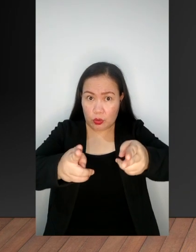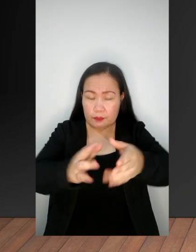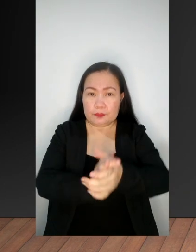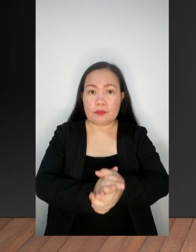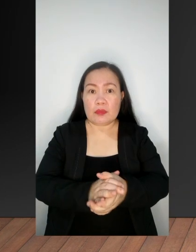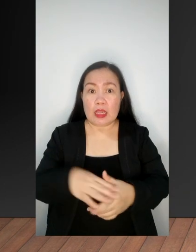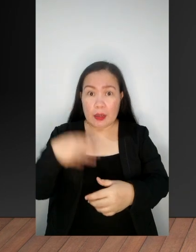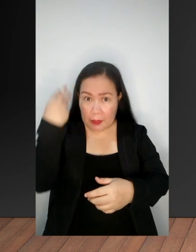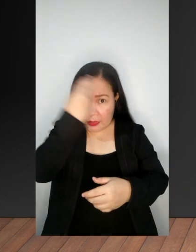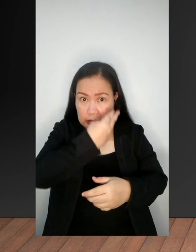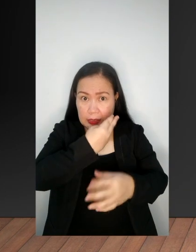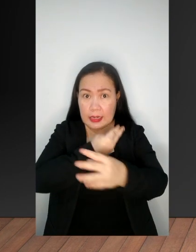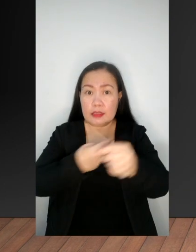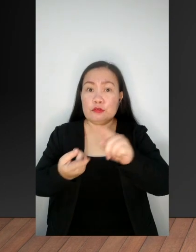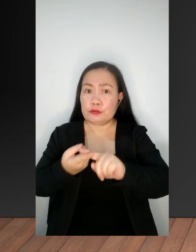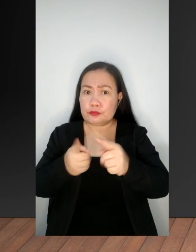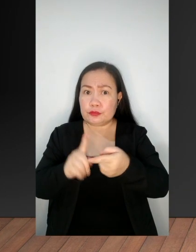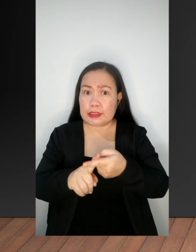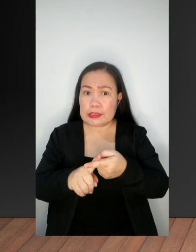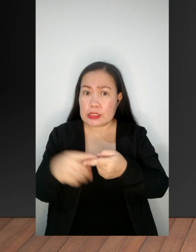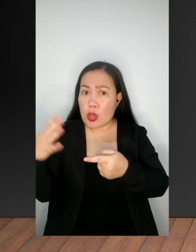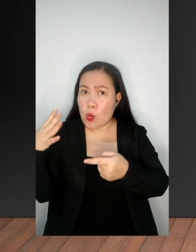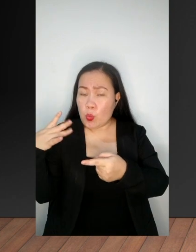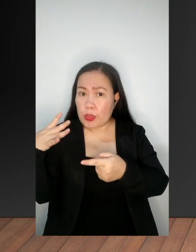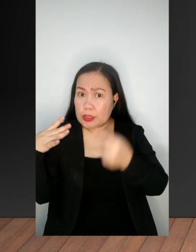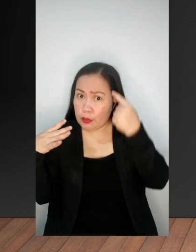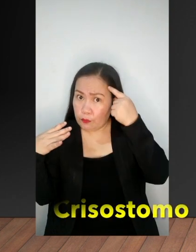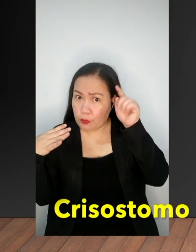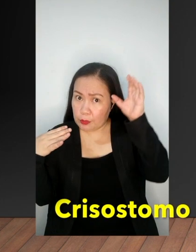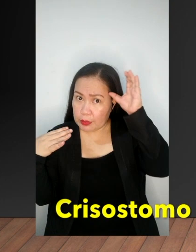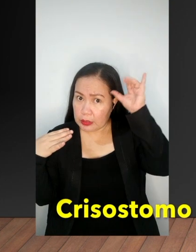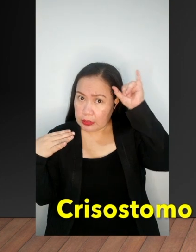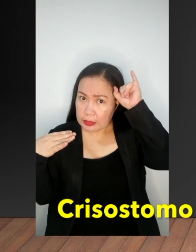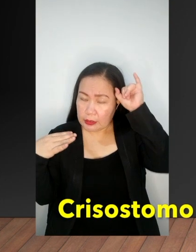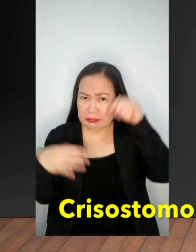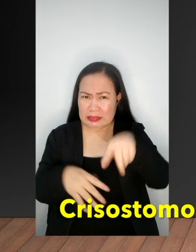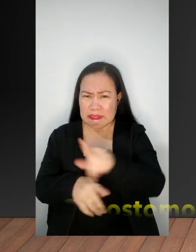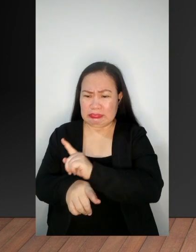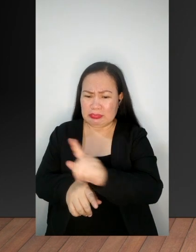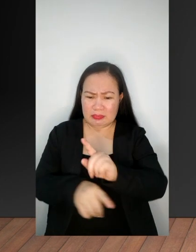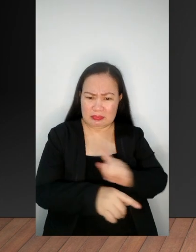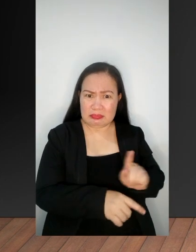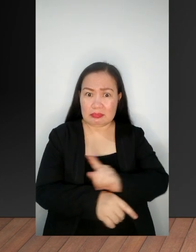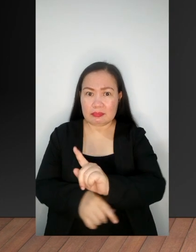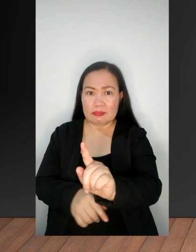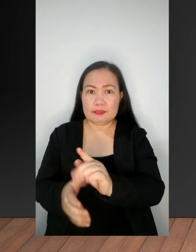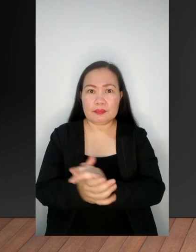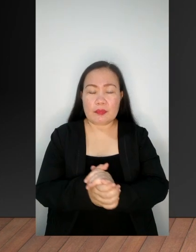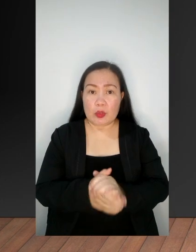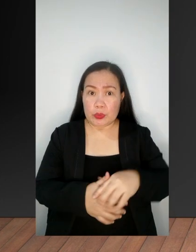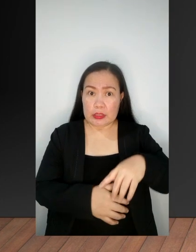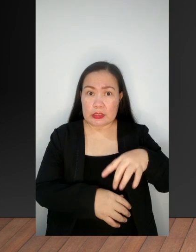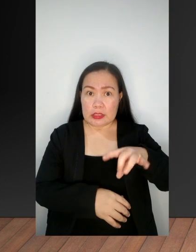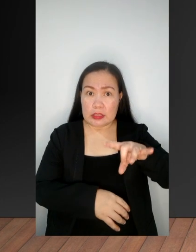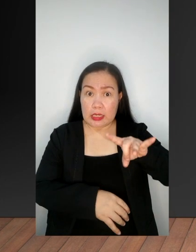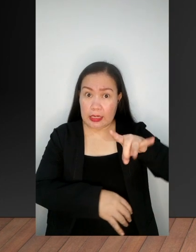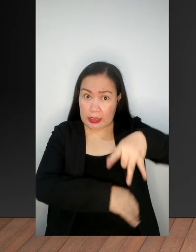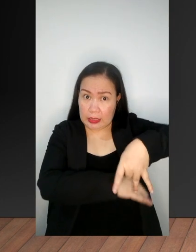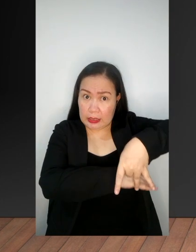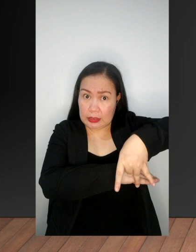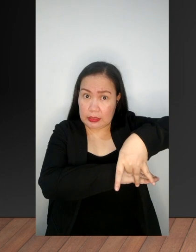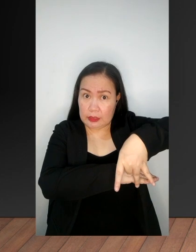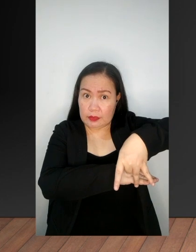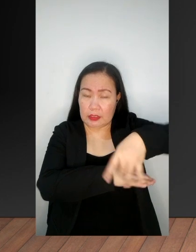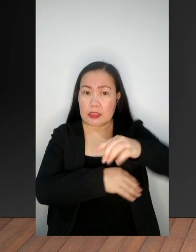for Ibarra, Maria Clara and her friends are restless. When it was 8 o'clock in the